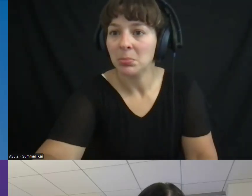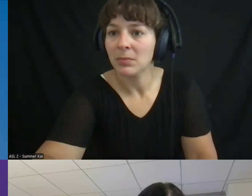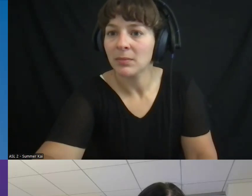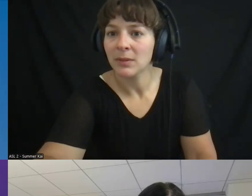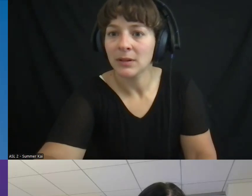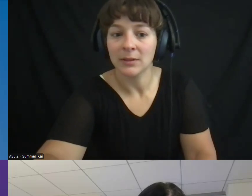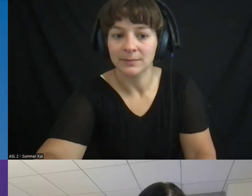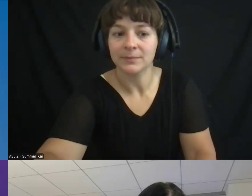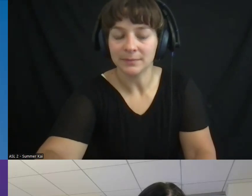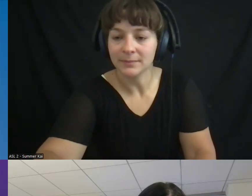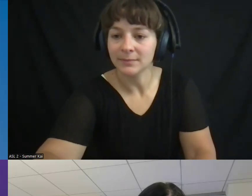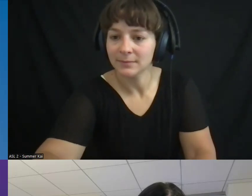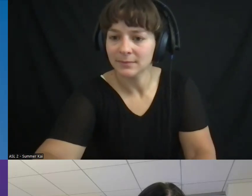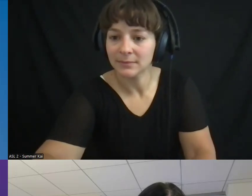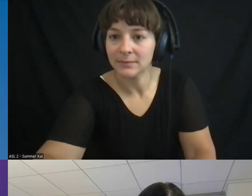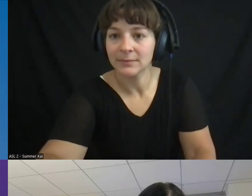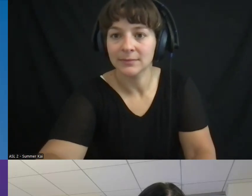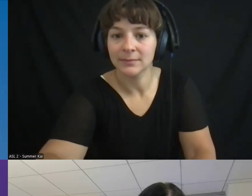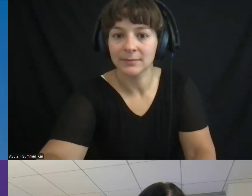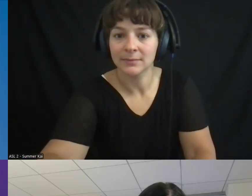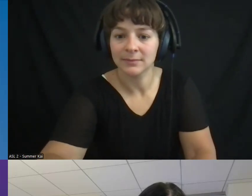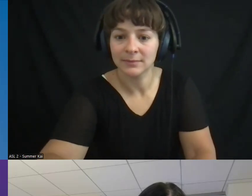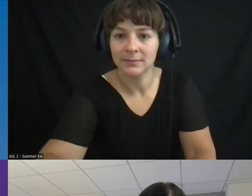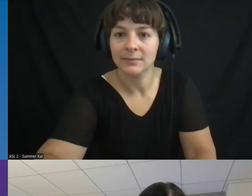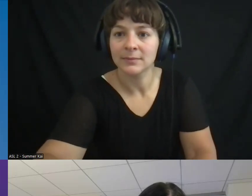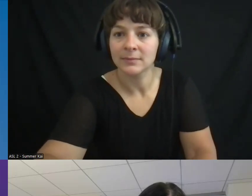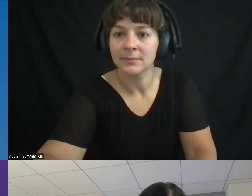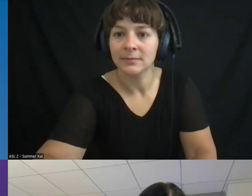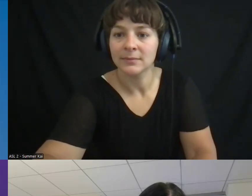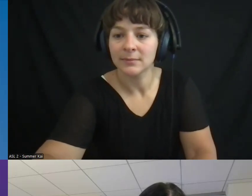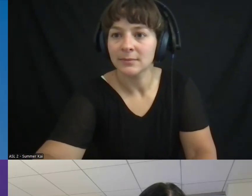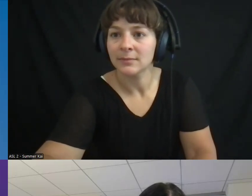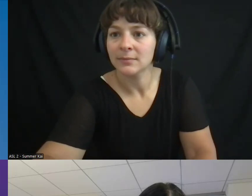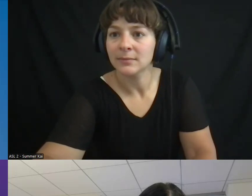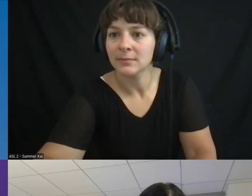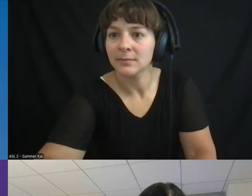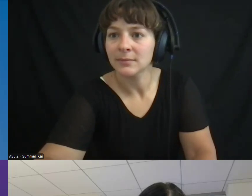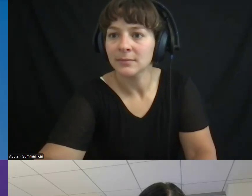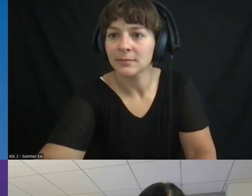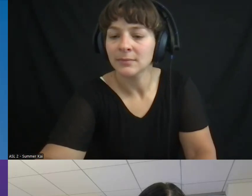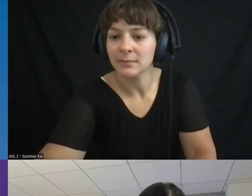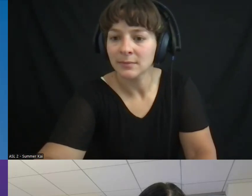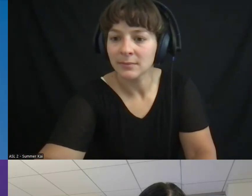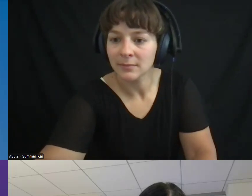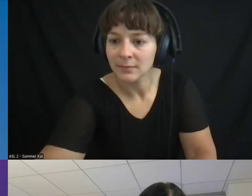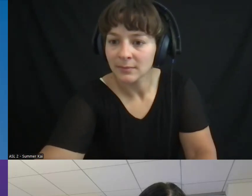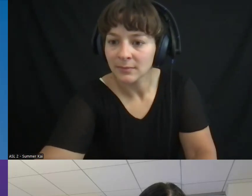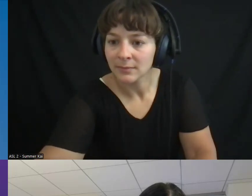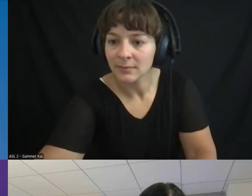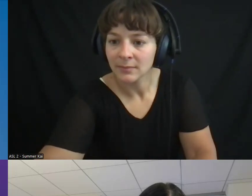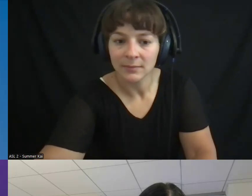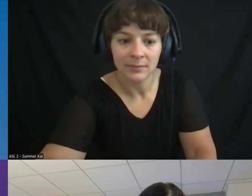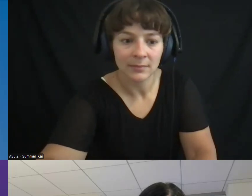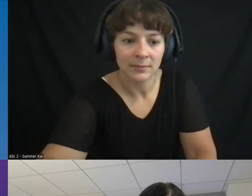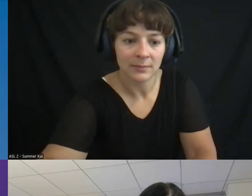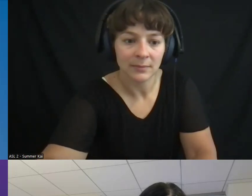Yes, we will co-host Thank you so Summer. much. Thank you. And Sherry and Hagar, thank you so much for creating that